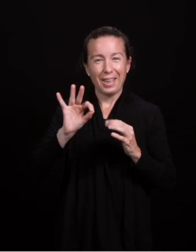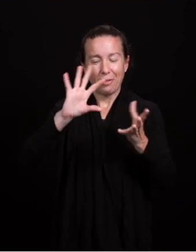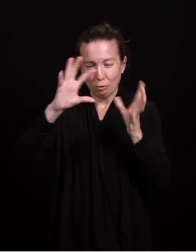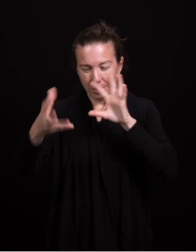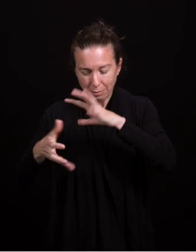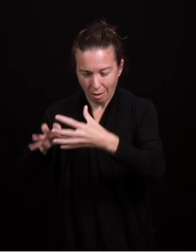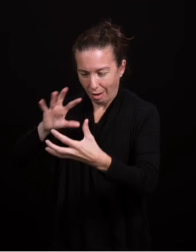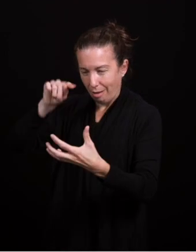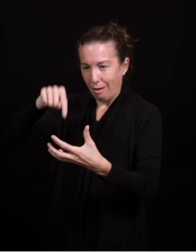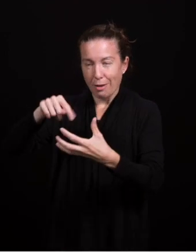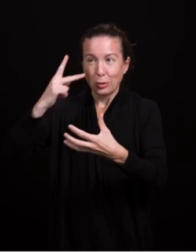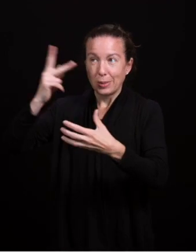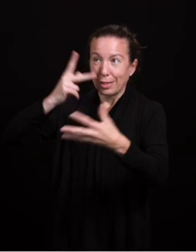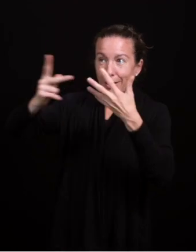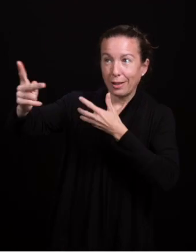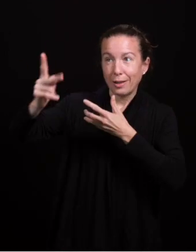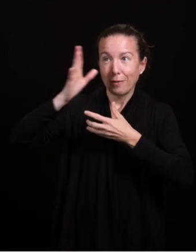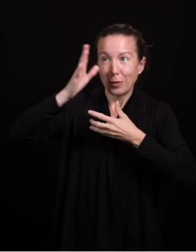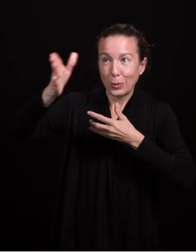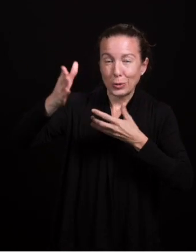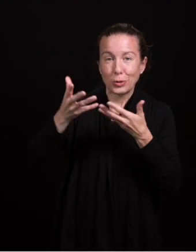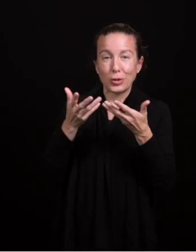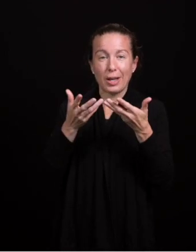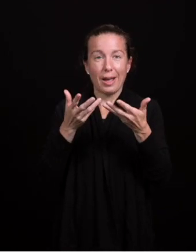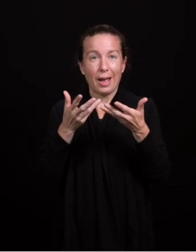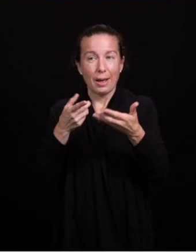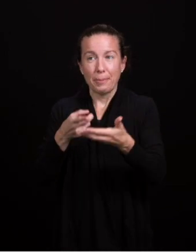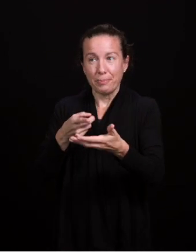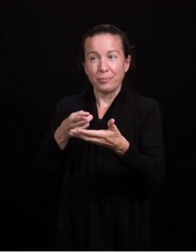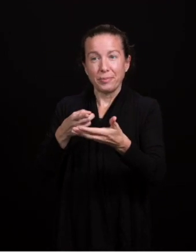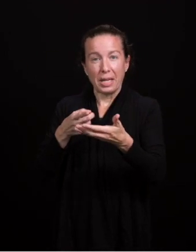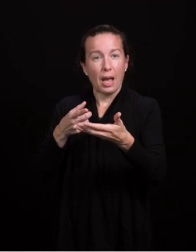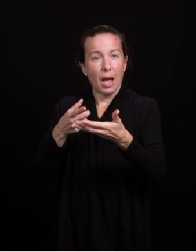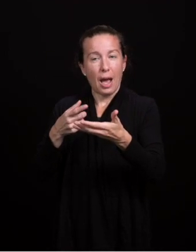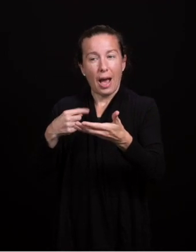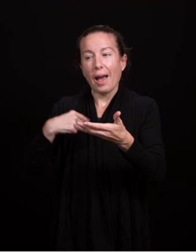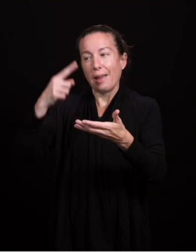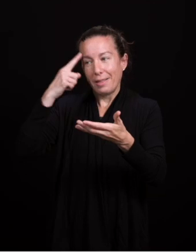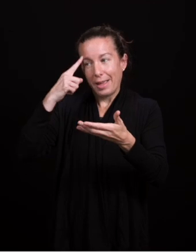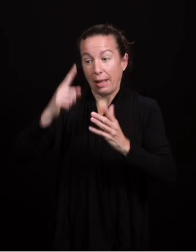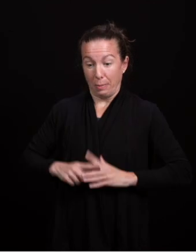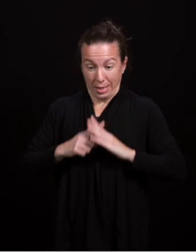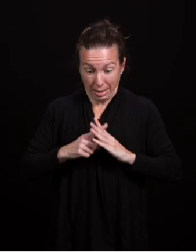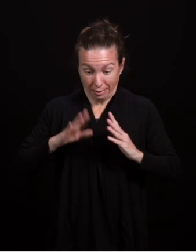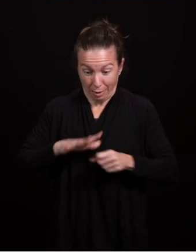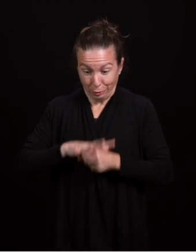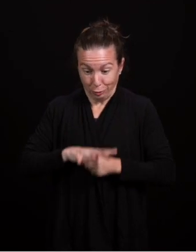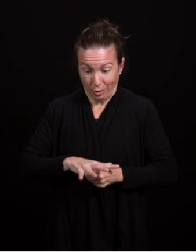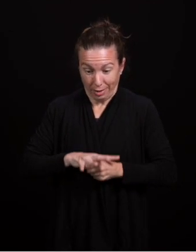now when we had found out, I think that would have relieved a lot of the initial stress, because our